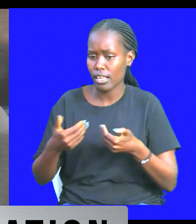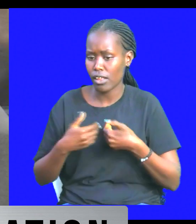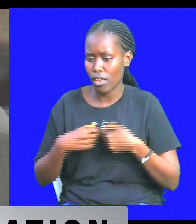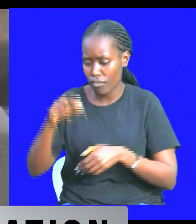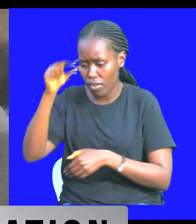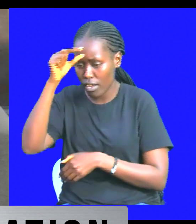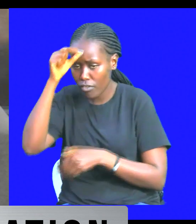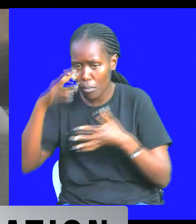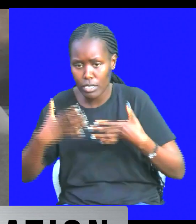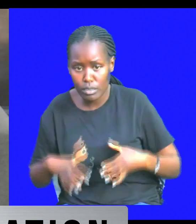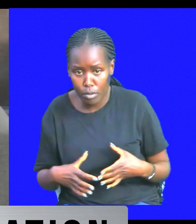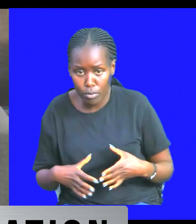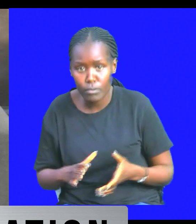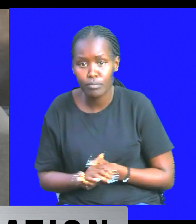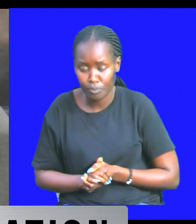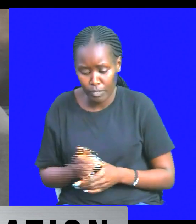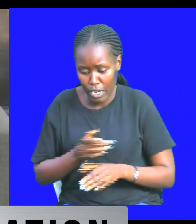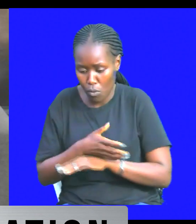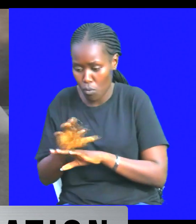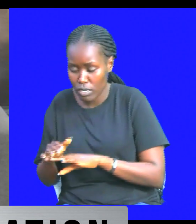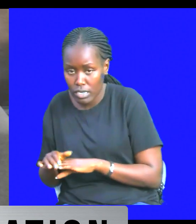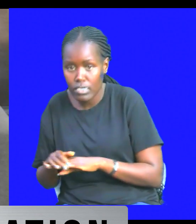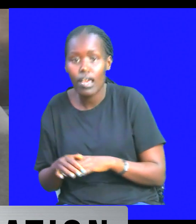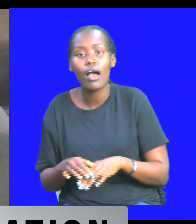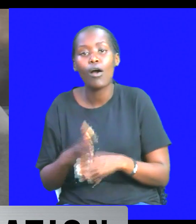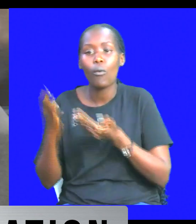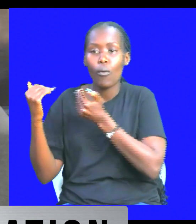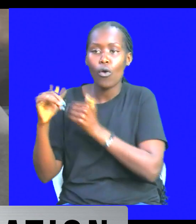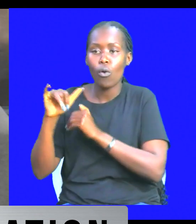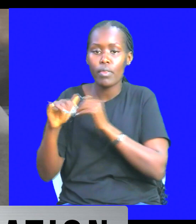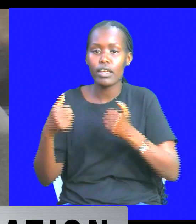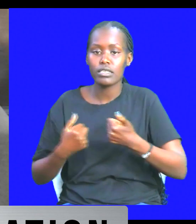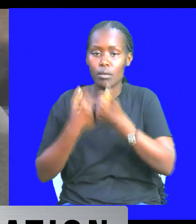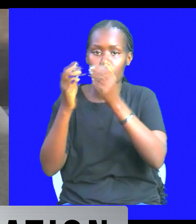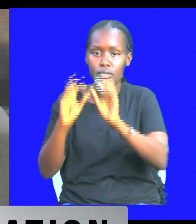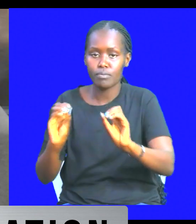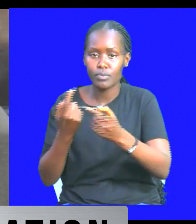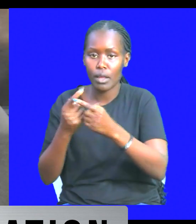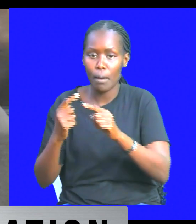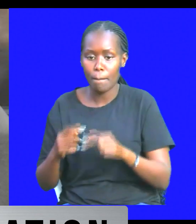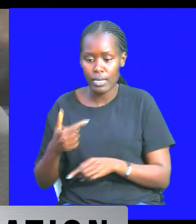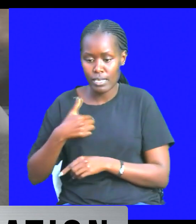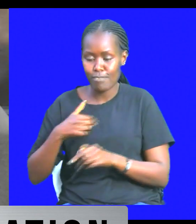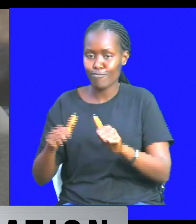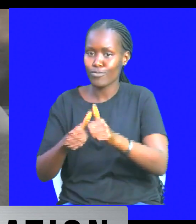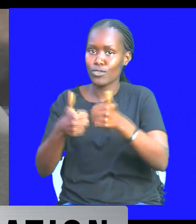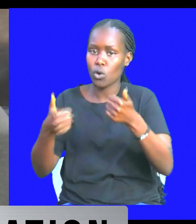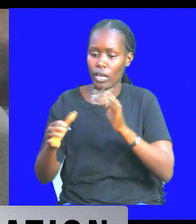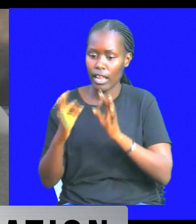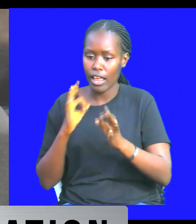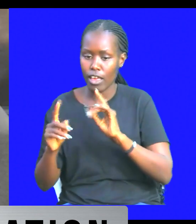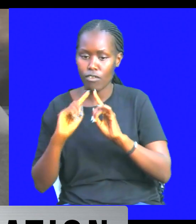and what have you. So let's hope that that doesn't happen. Okay. But we are on the right track if we are talking